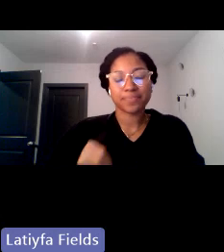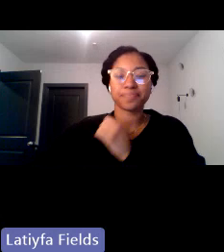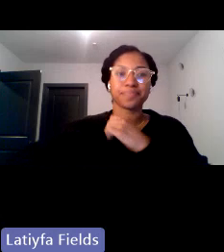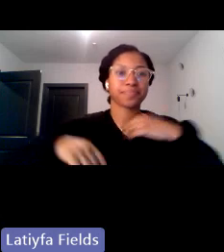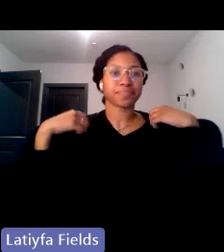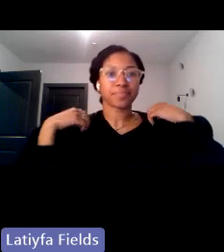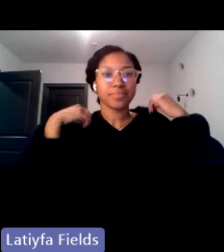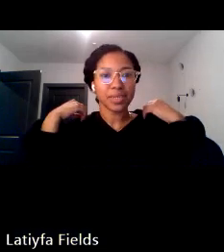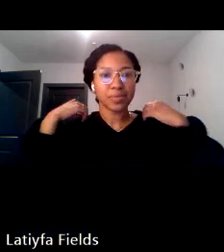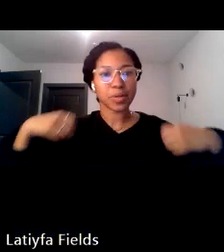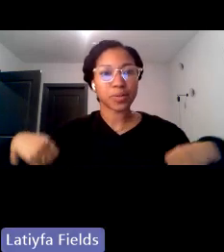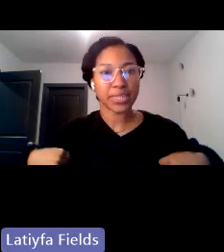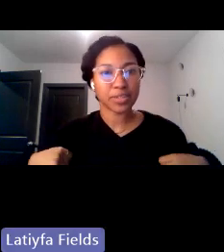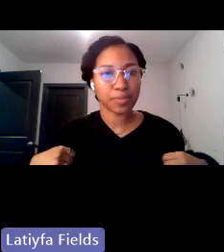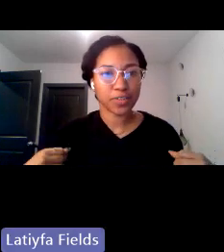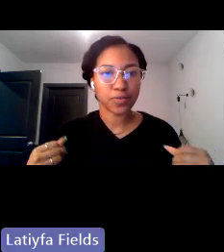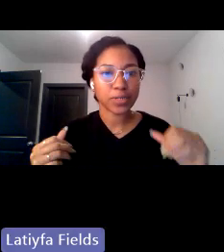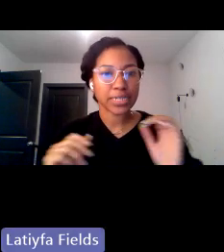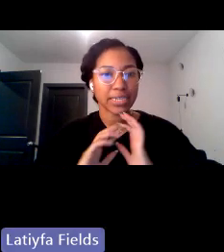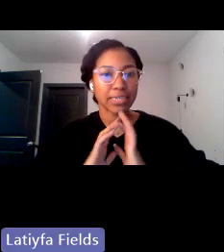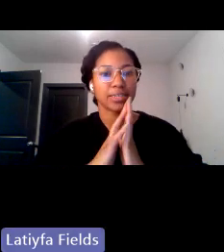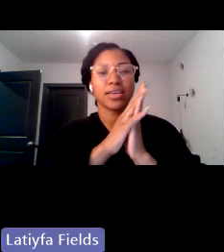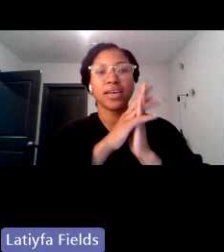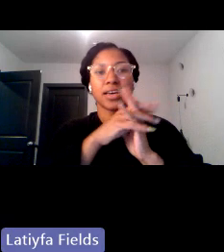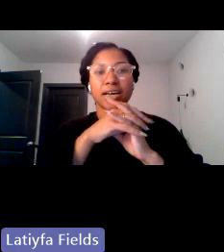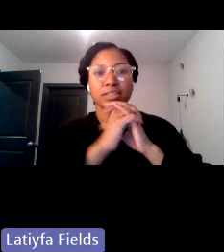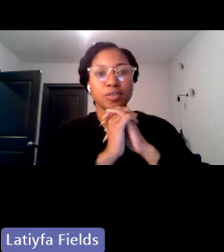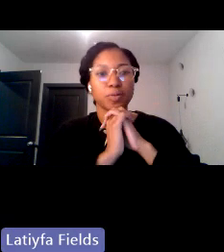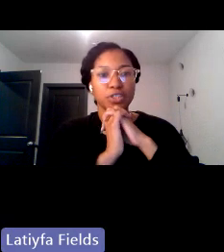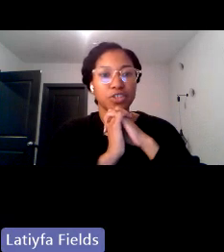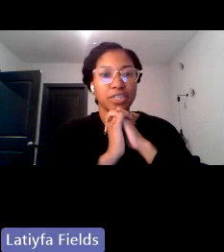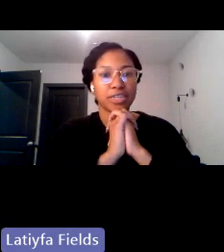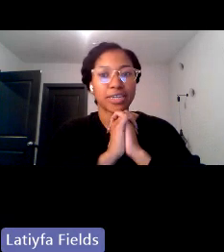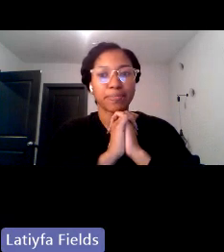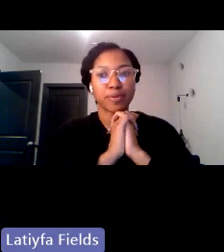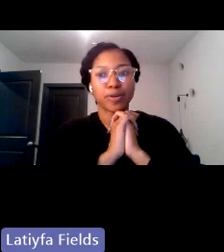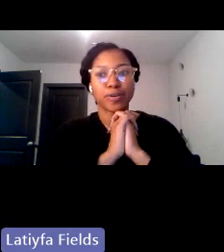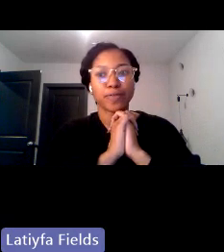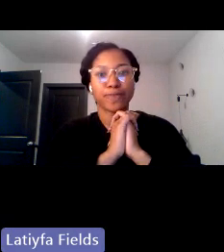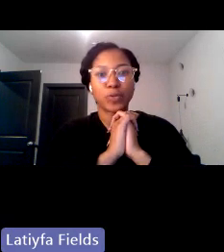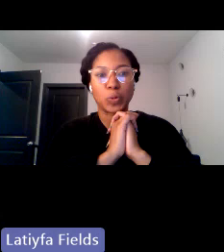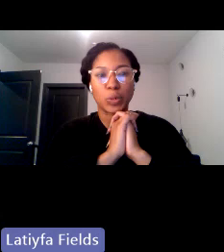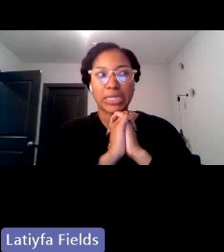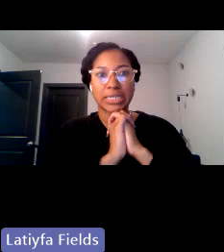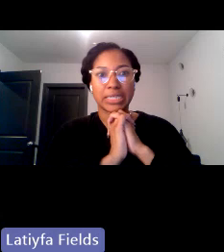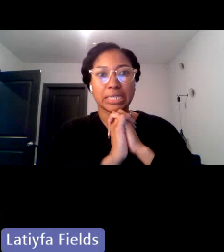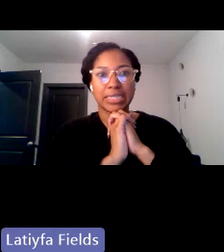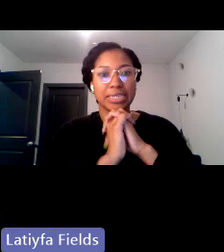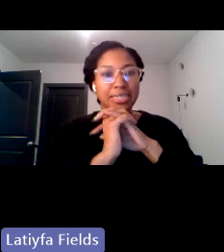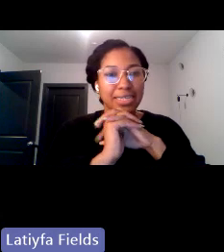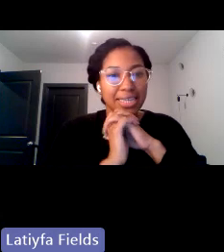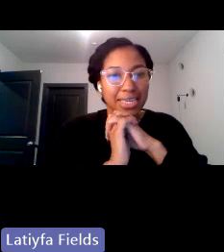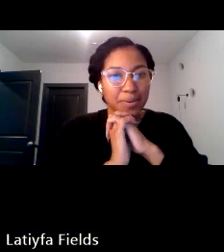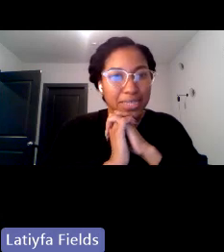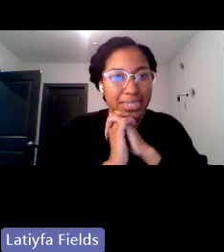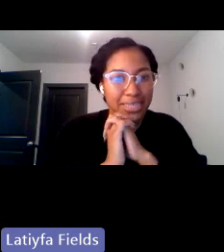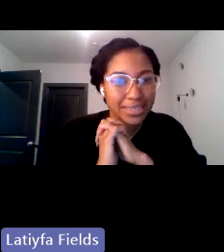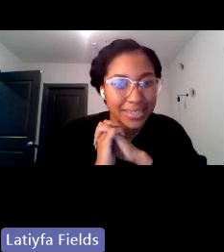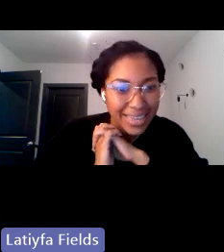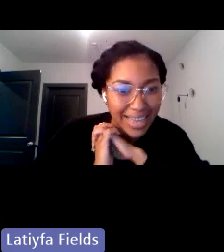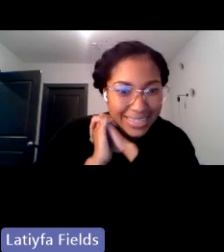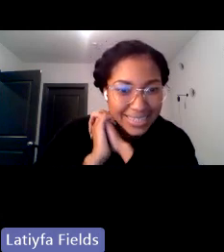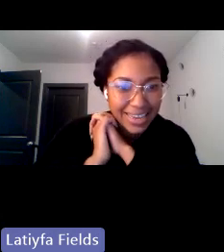your screen. And we'll go down to page 14 to question number 4. I